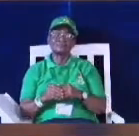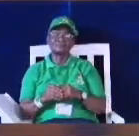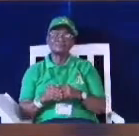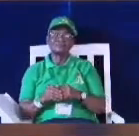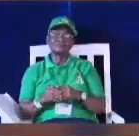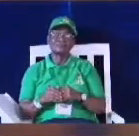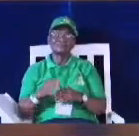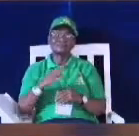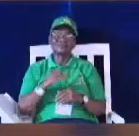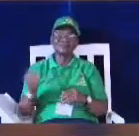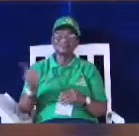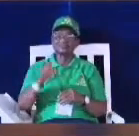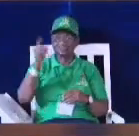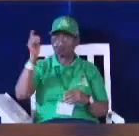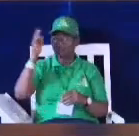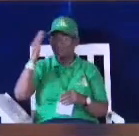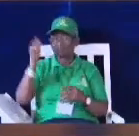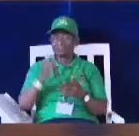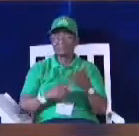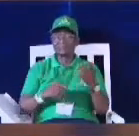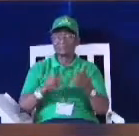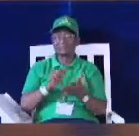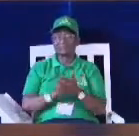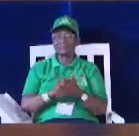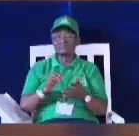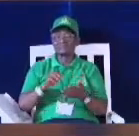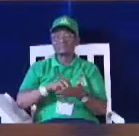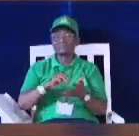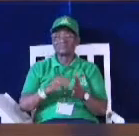And you know what that means.